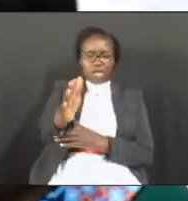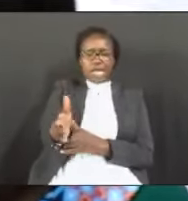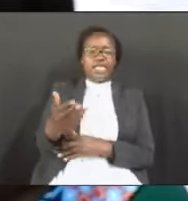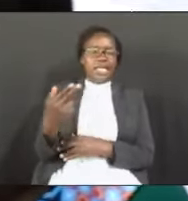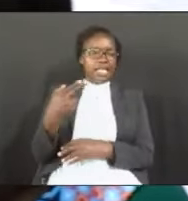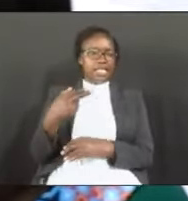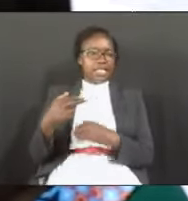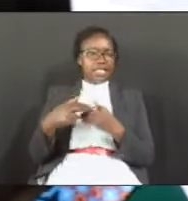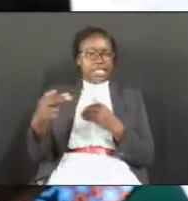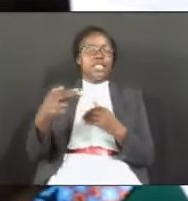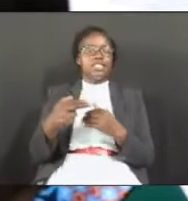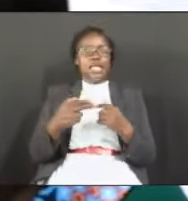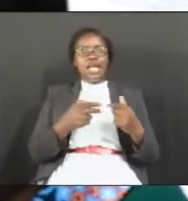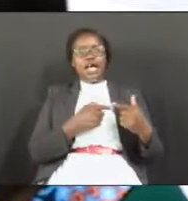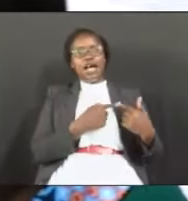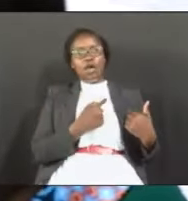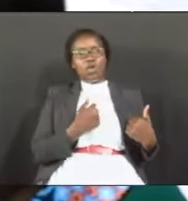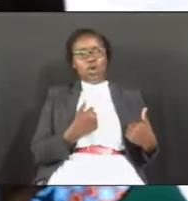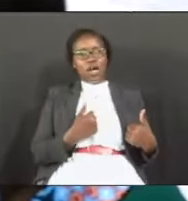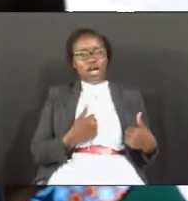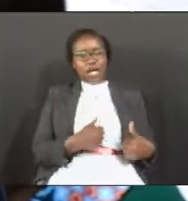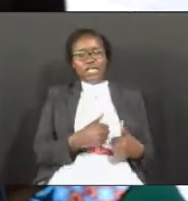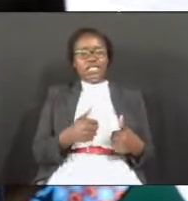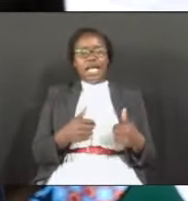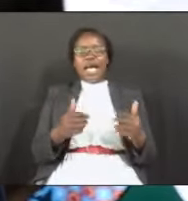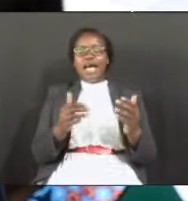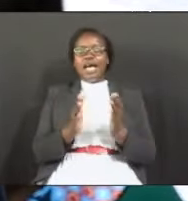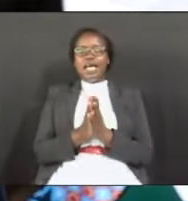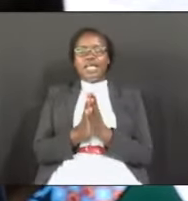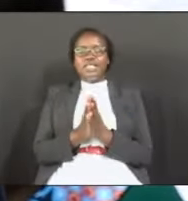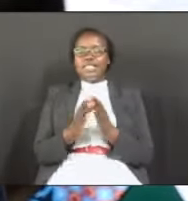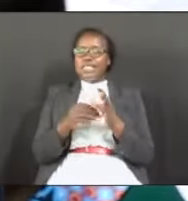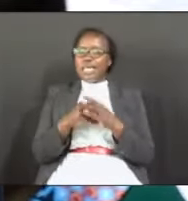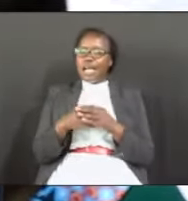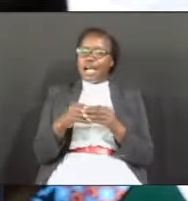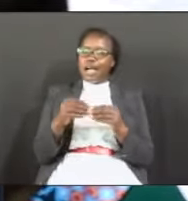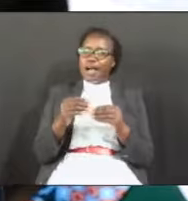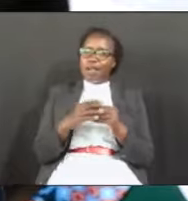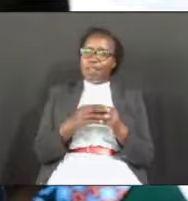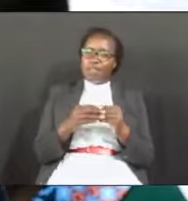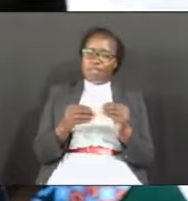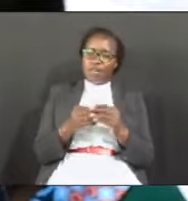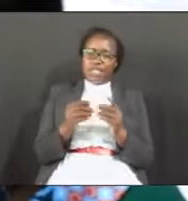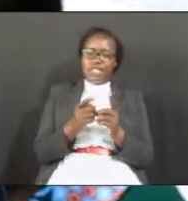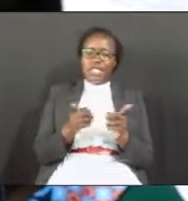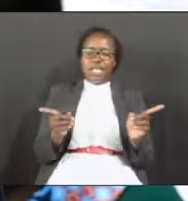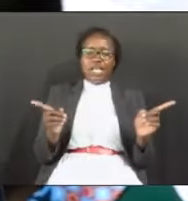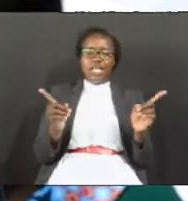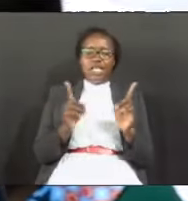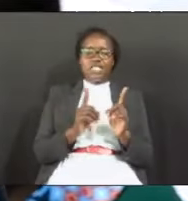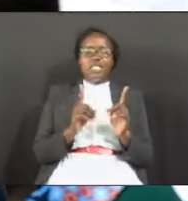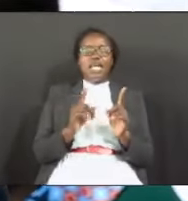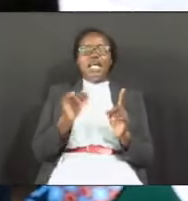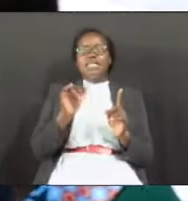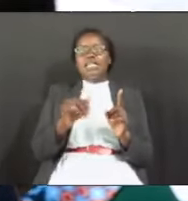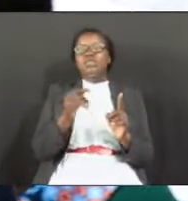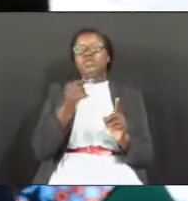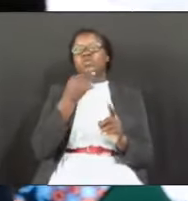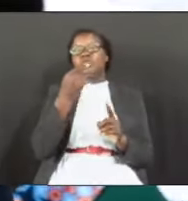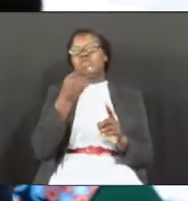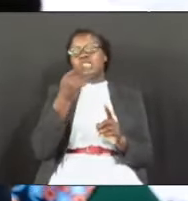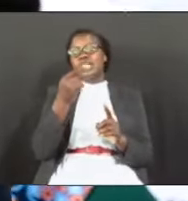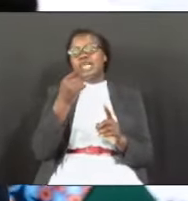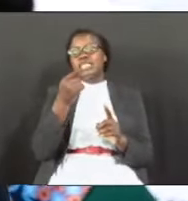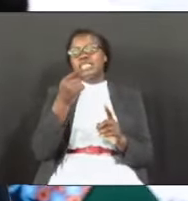touch our hearts and soothe us and comfort us with the pierced hands that we can say, if